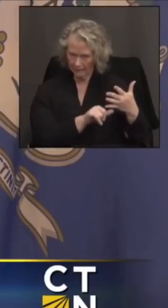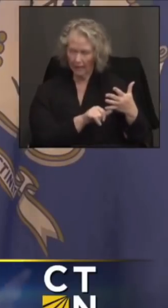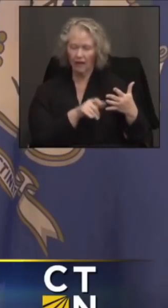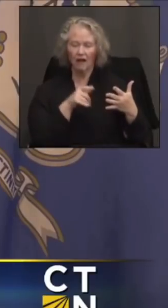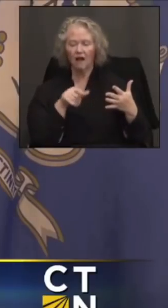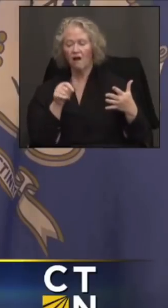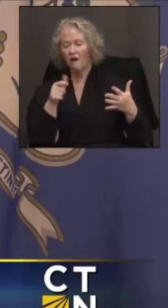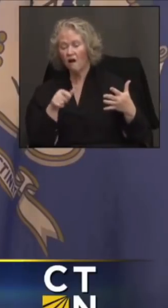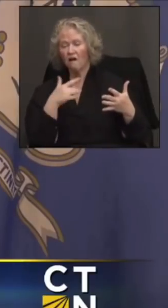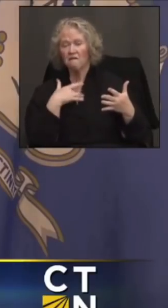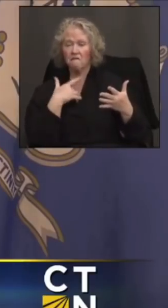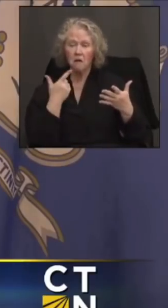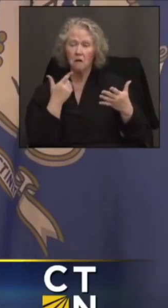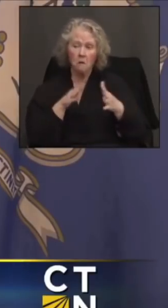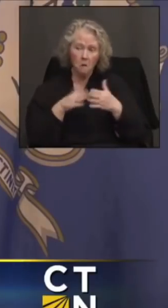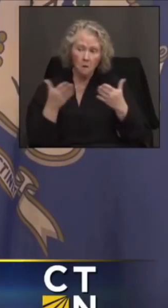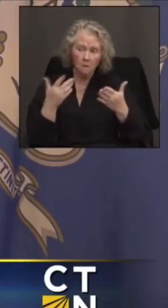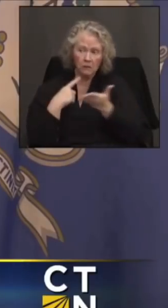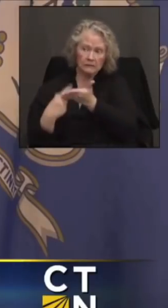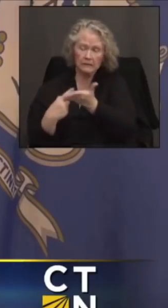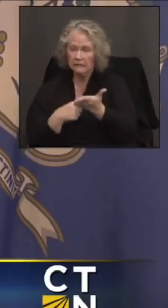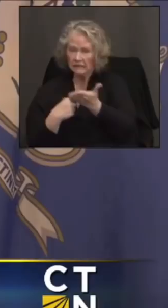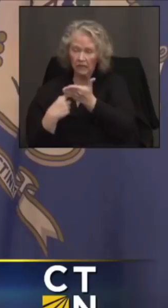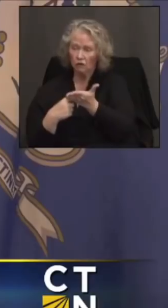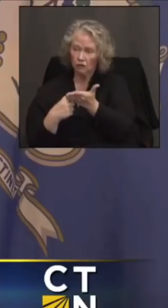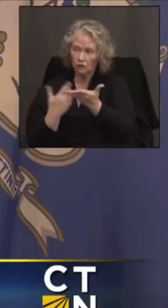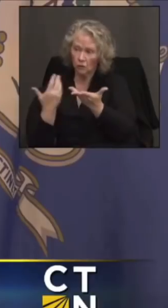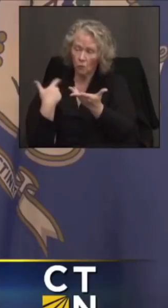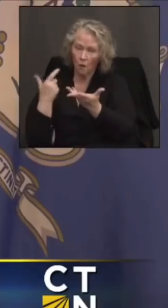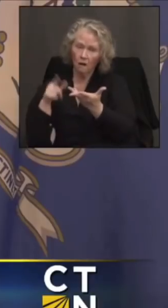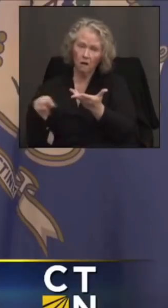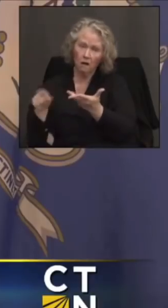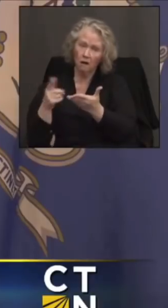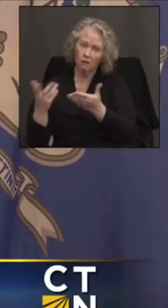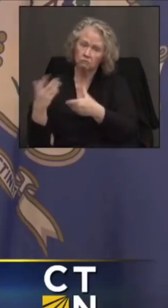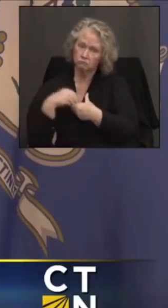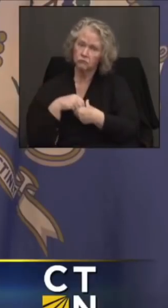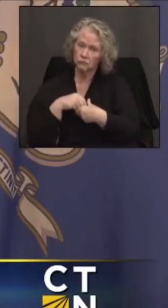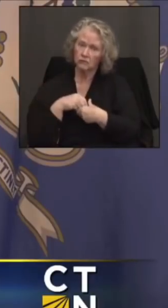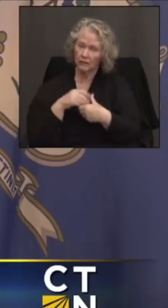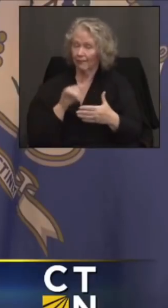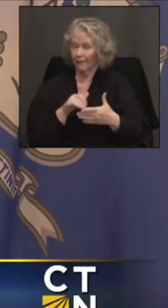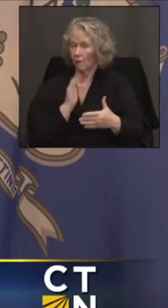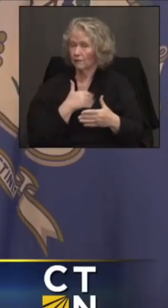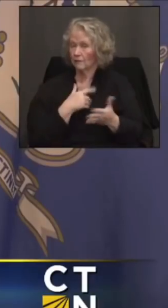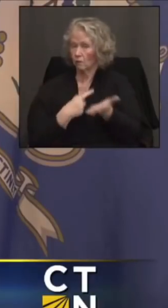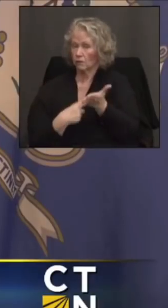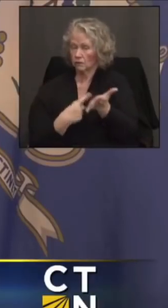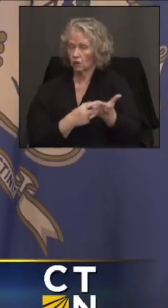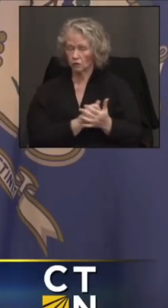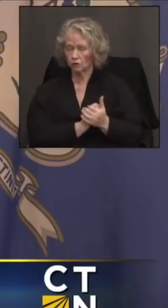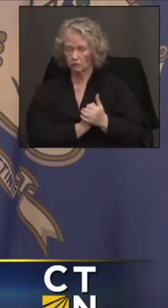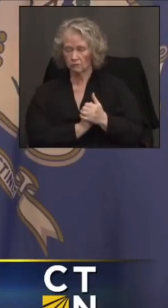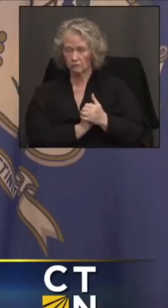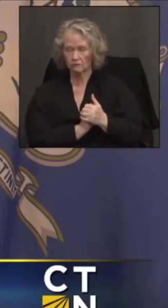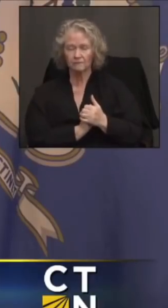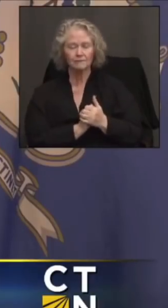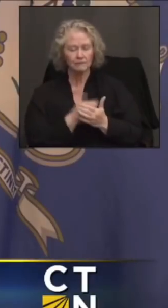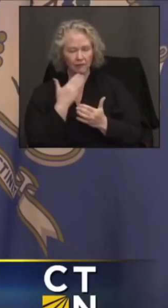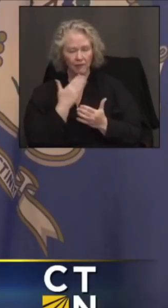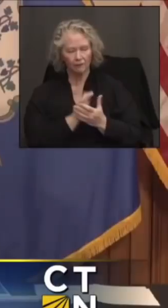have some discussions going forward. We'd love you to, be part of that process. That's what we talked about. Thank